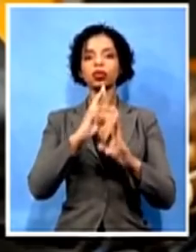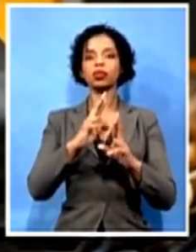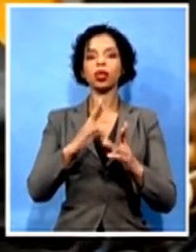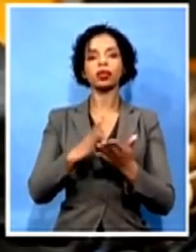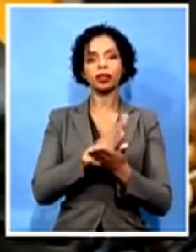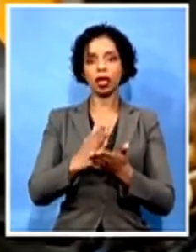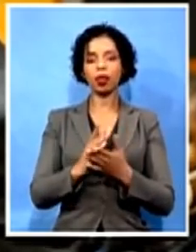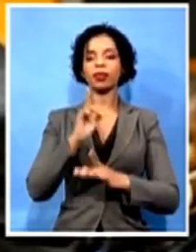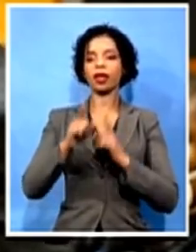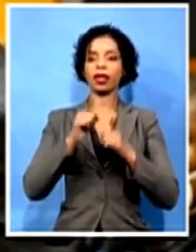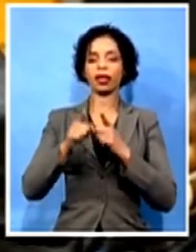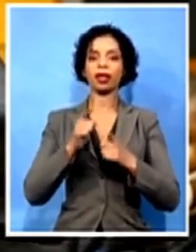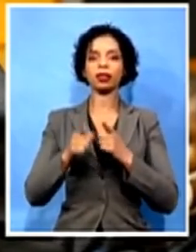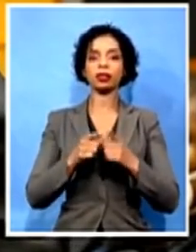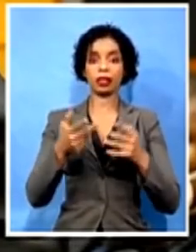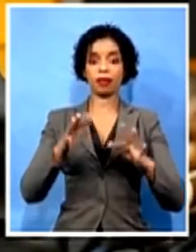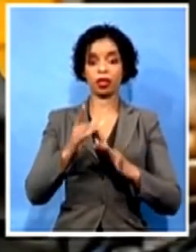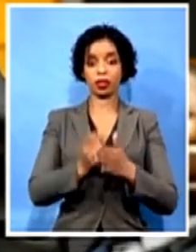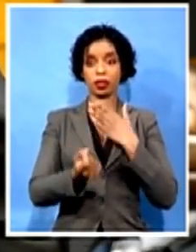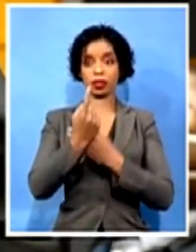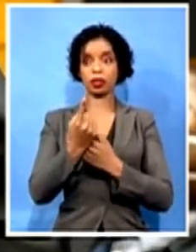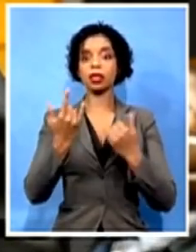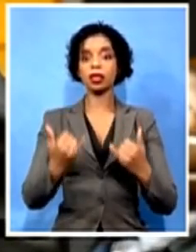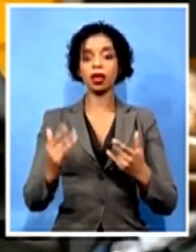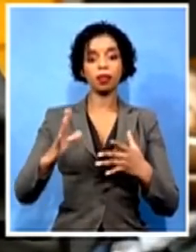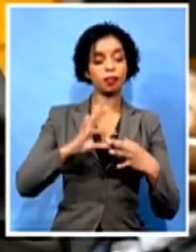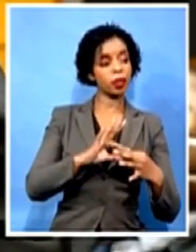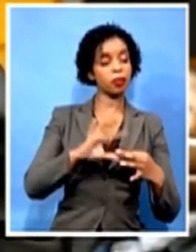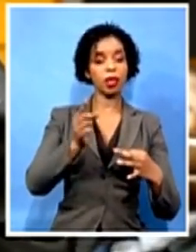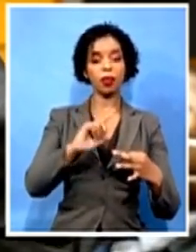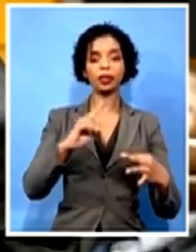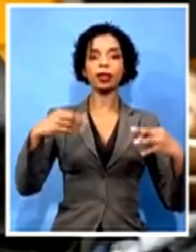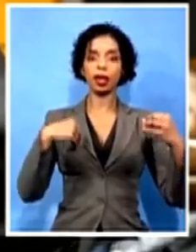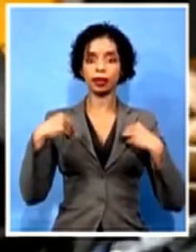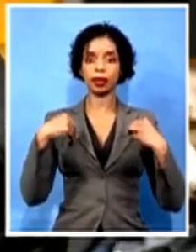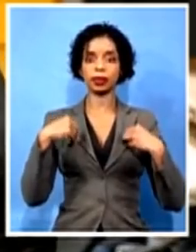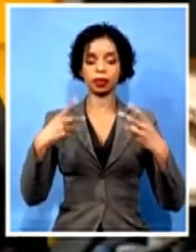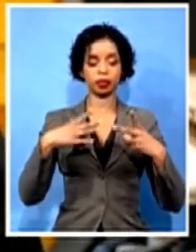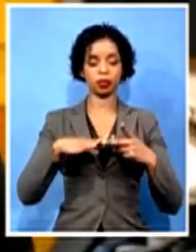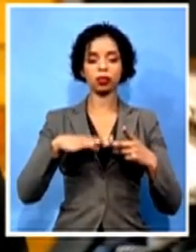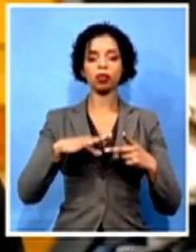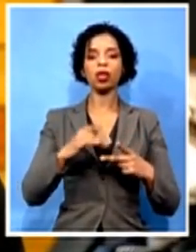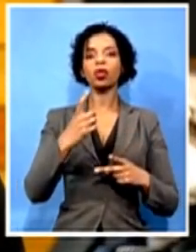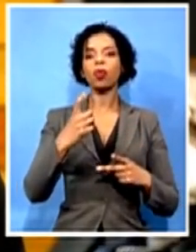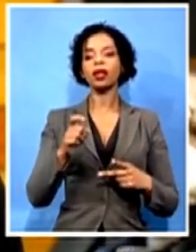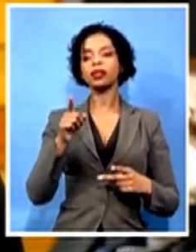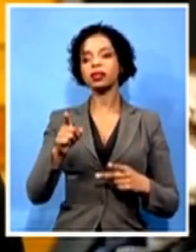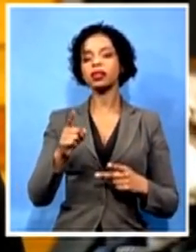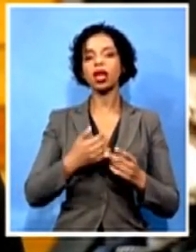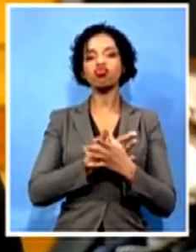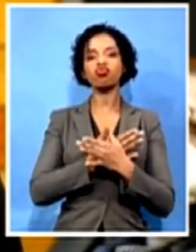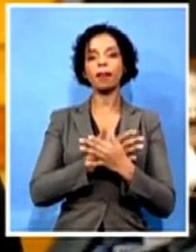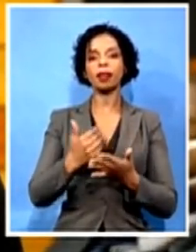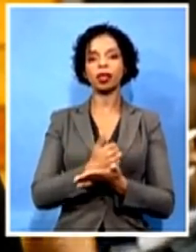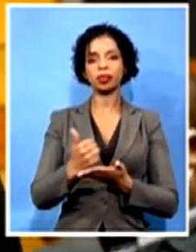to relate to assets and to the one Italian passport. Where the state knew about this, there's another